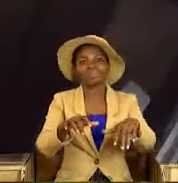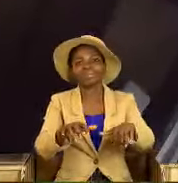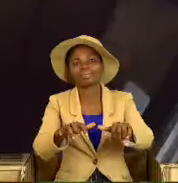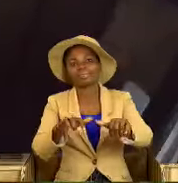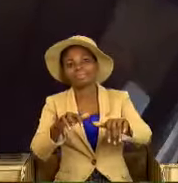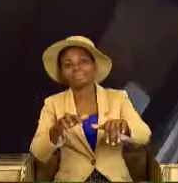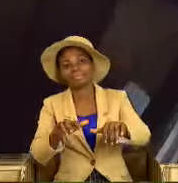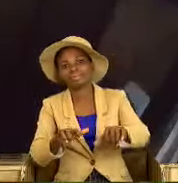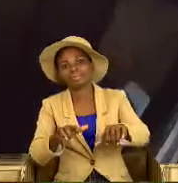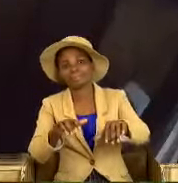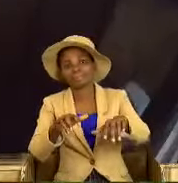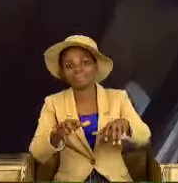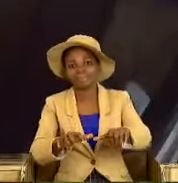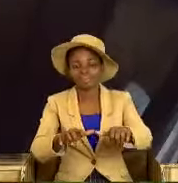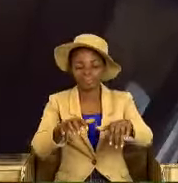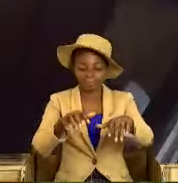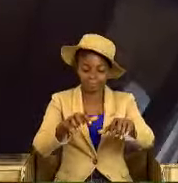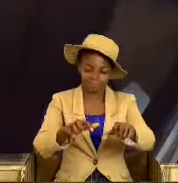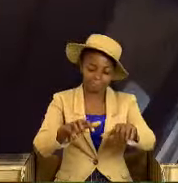verse